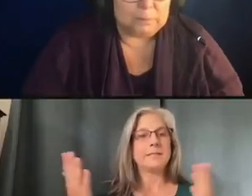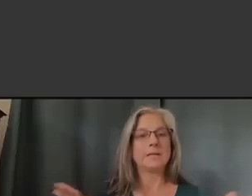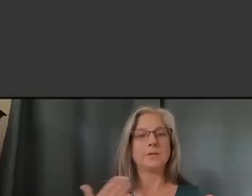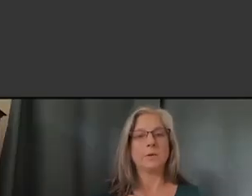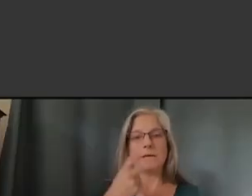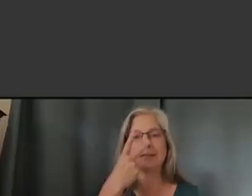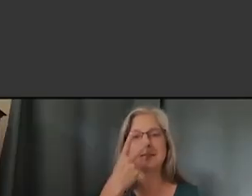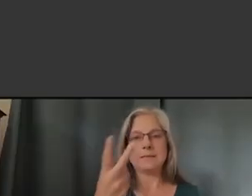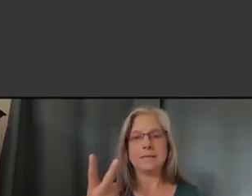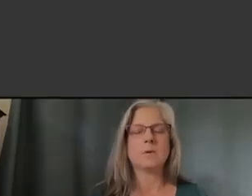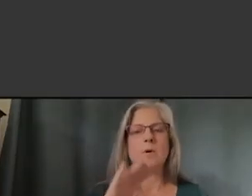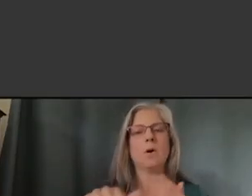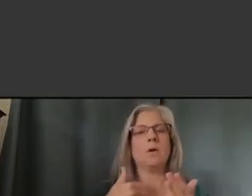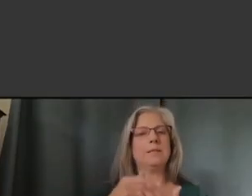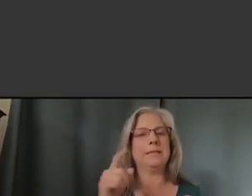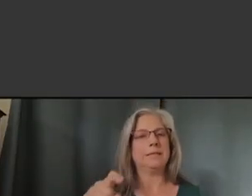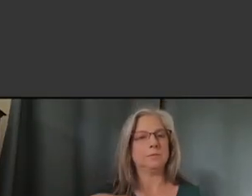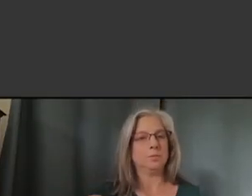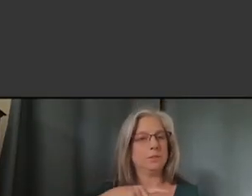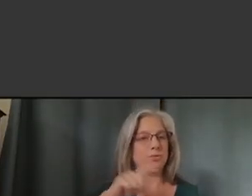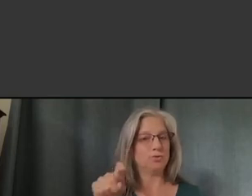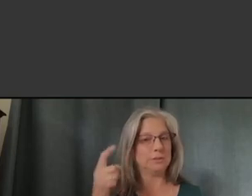that we consider.